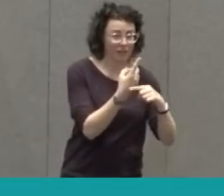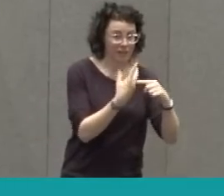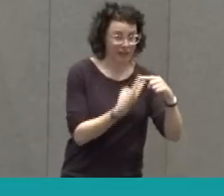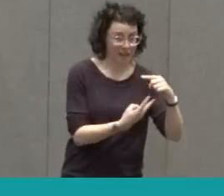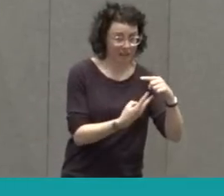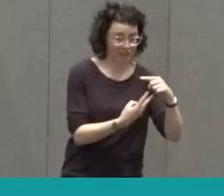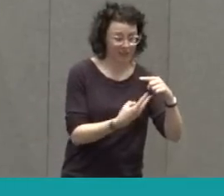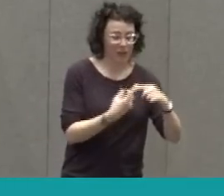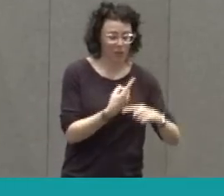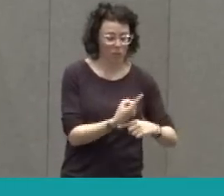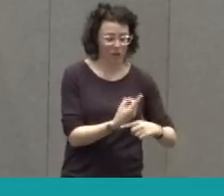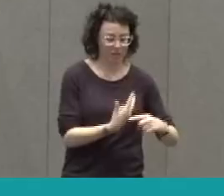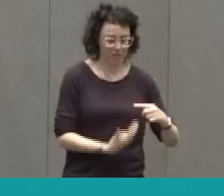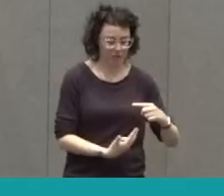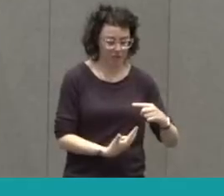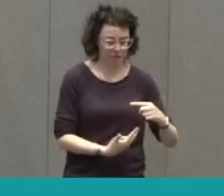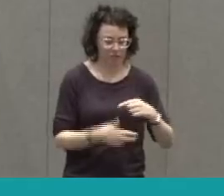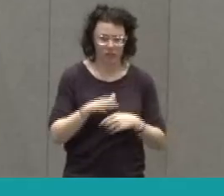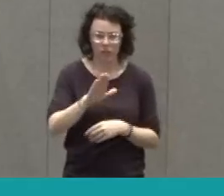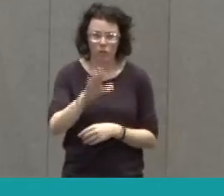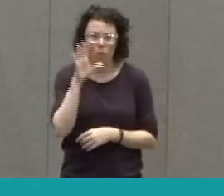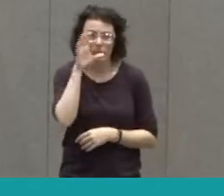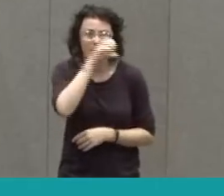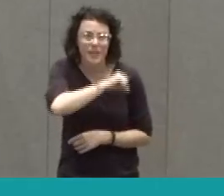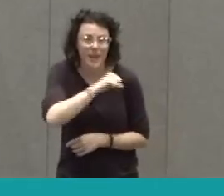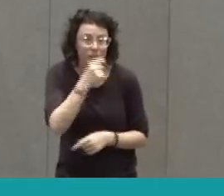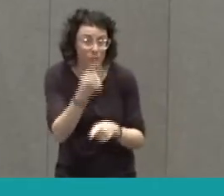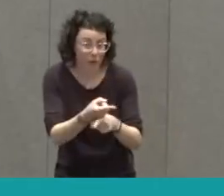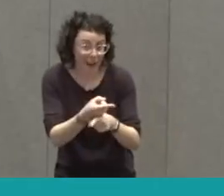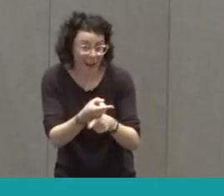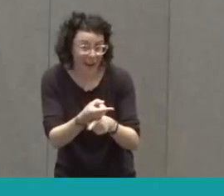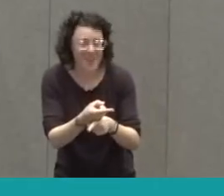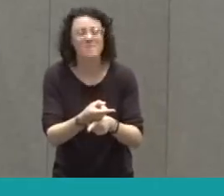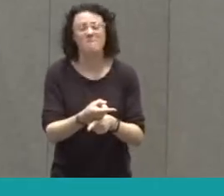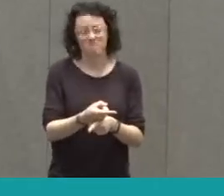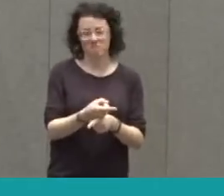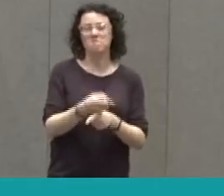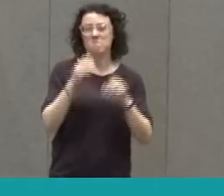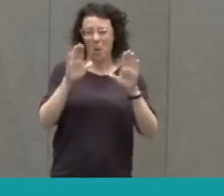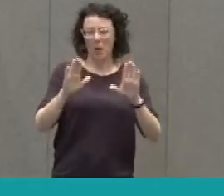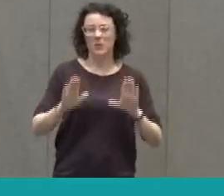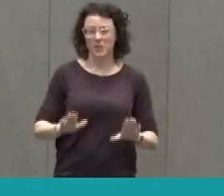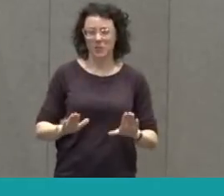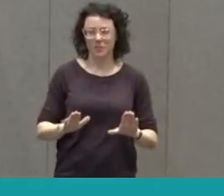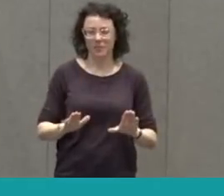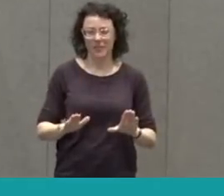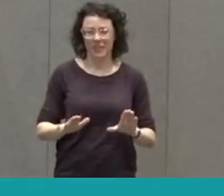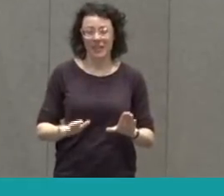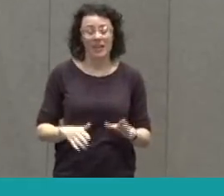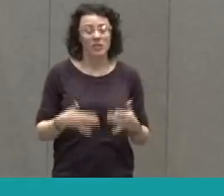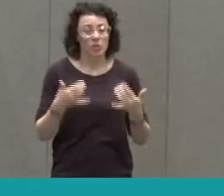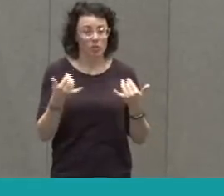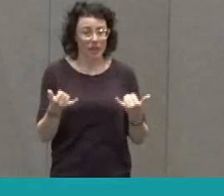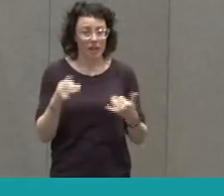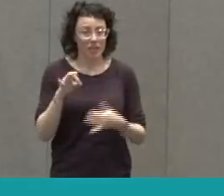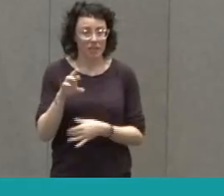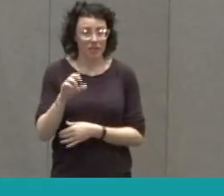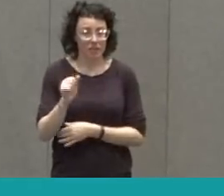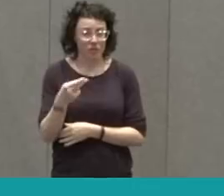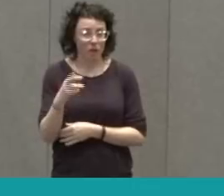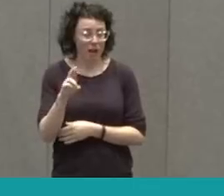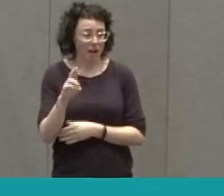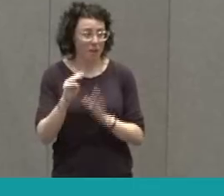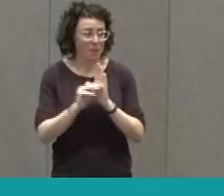Awesome. So we have now done the Frayer model of equivalent fractions. We've given a definition, we've